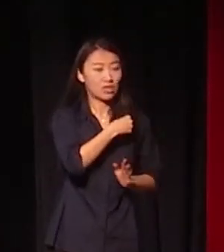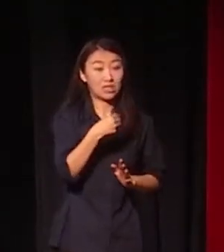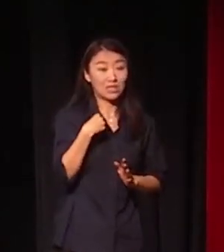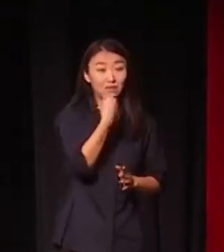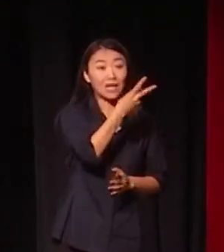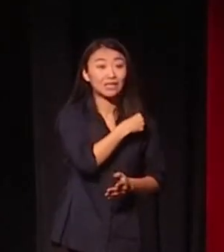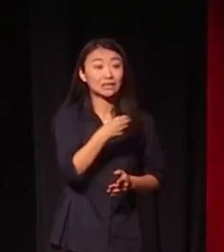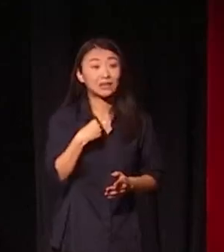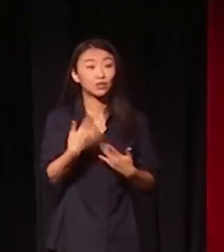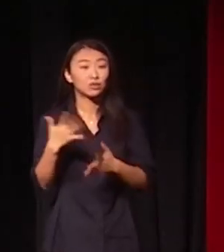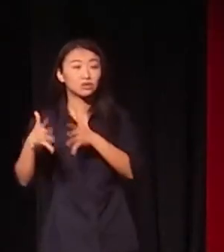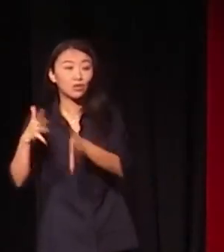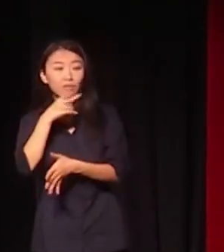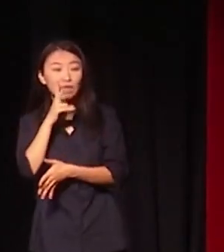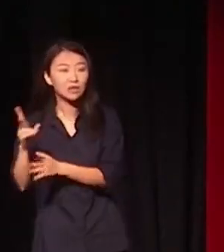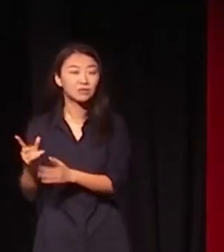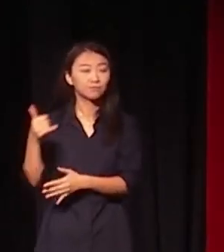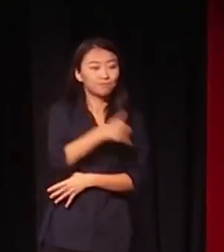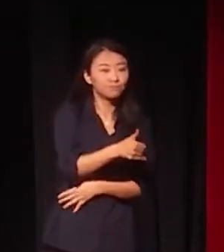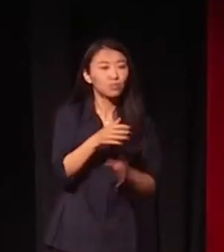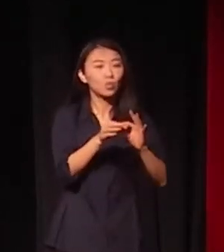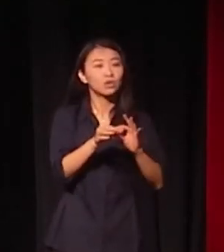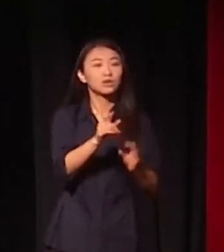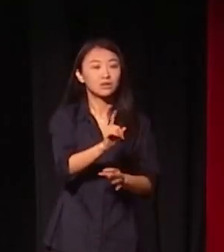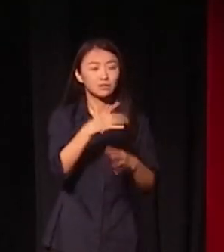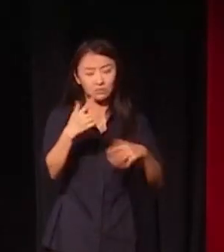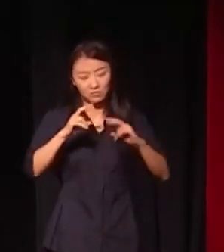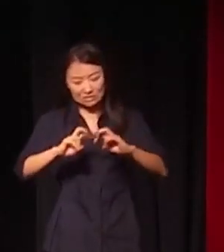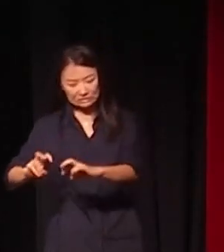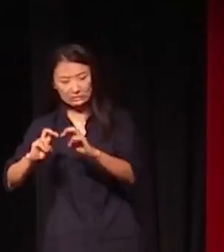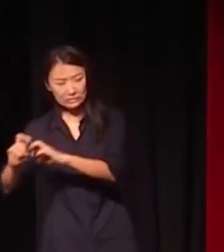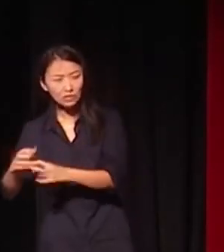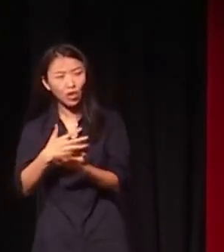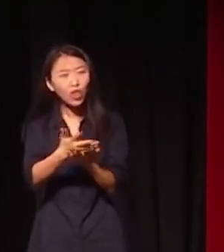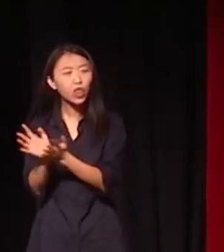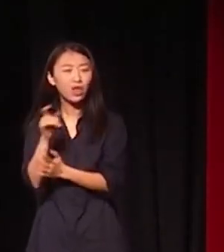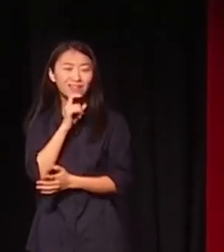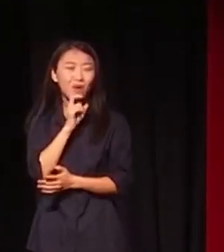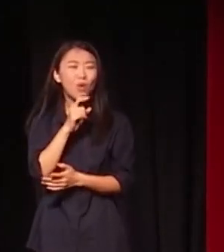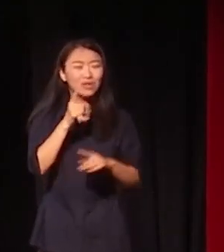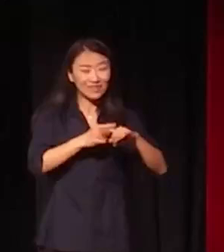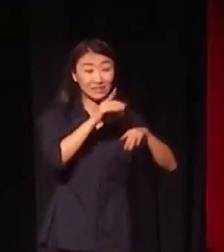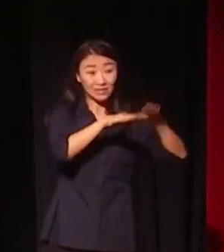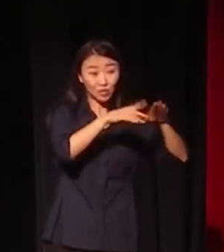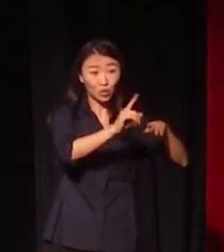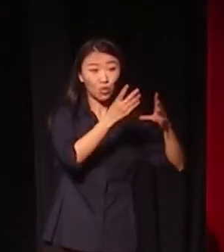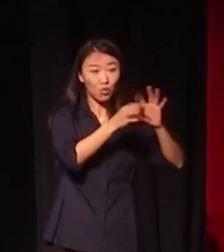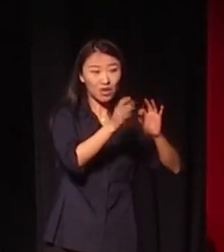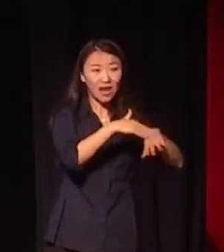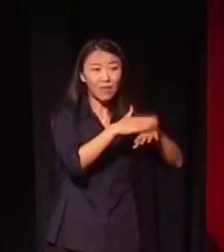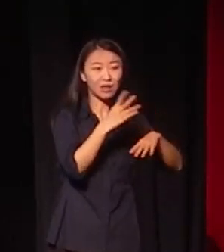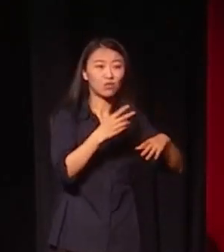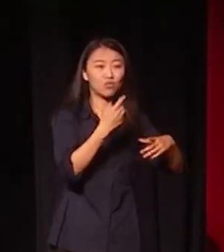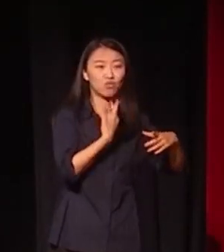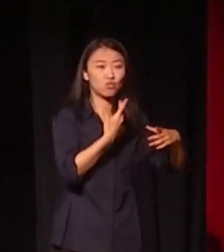And I've been involved in various research which, again, similar to the justice research, is looking at